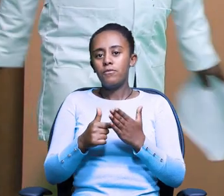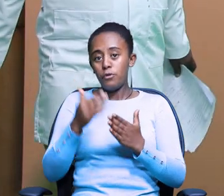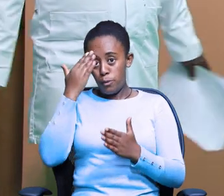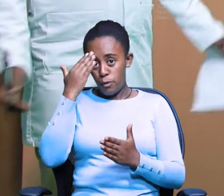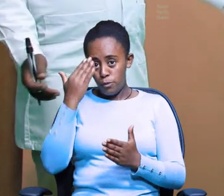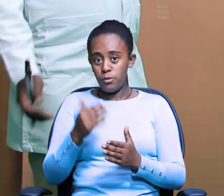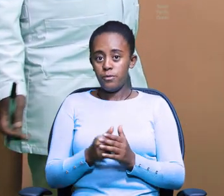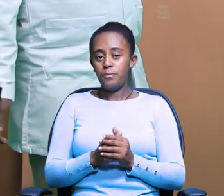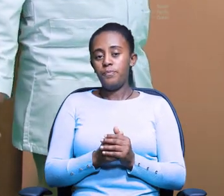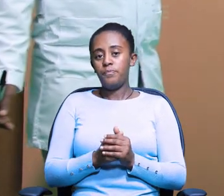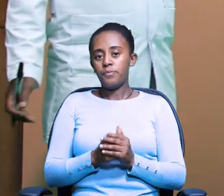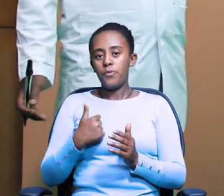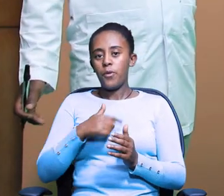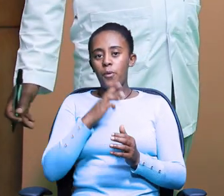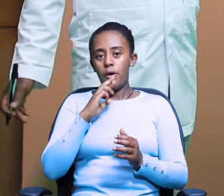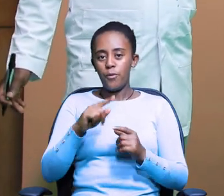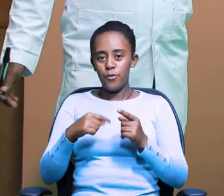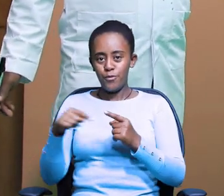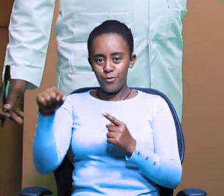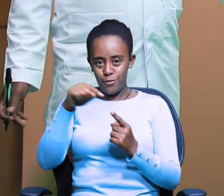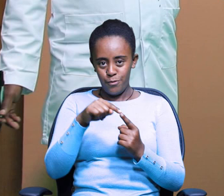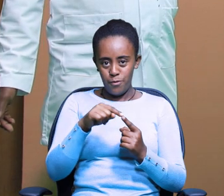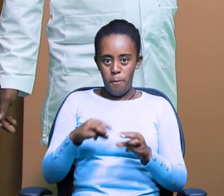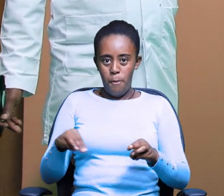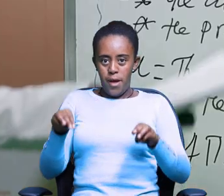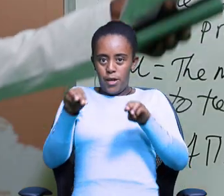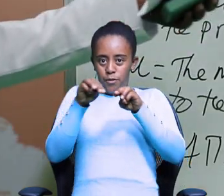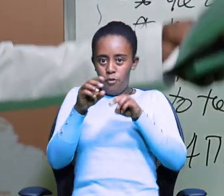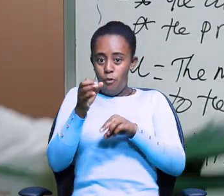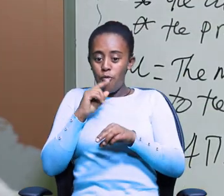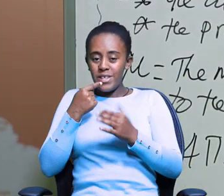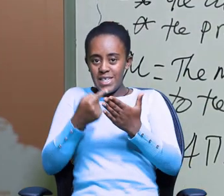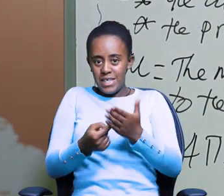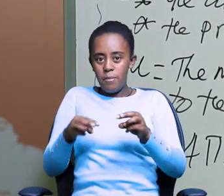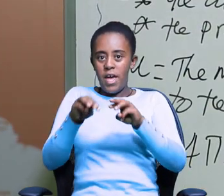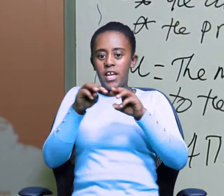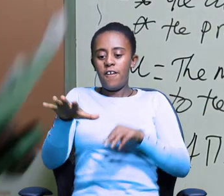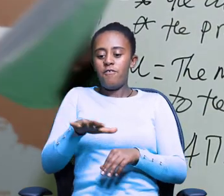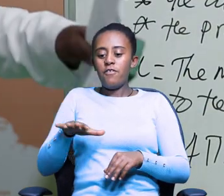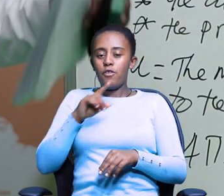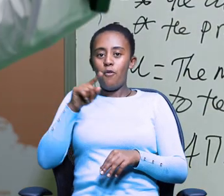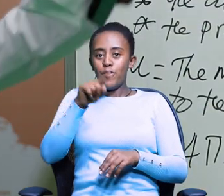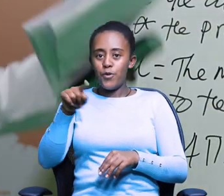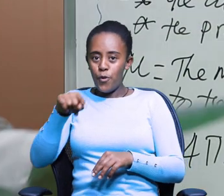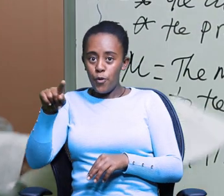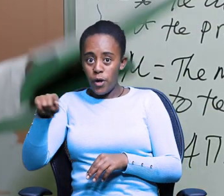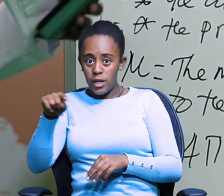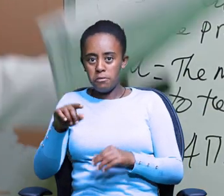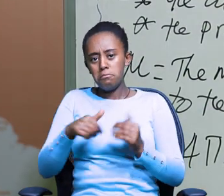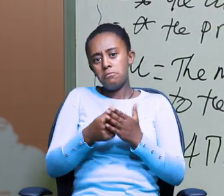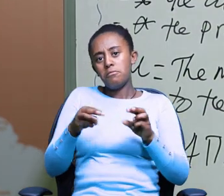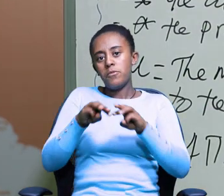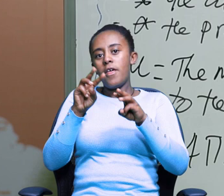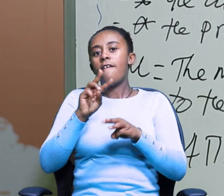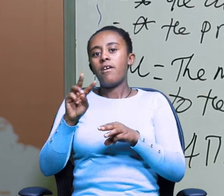know, we are going to find the magnitude of this magnetic field of solenoid. You know that magnetic field is a